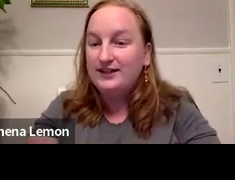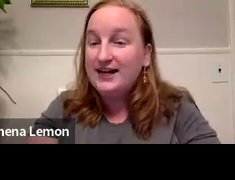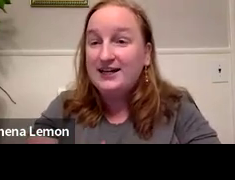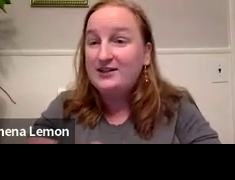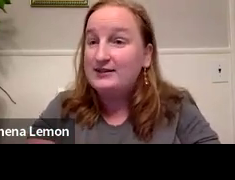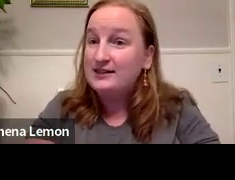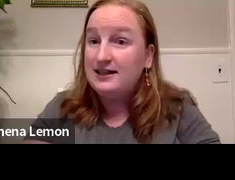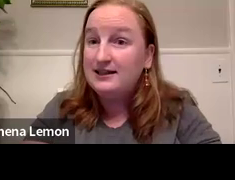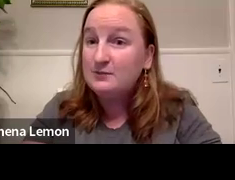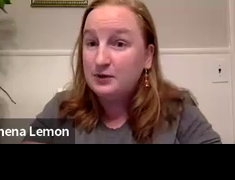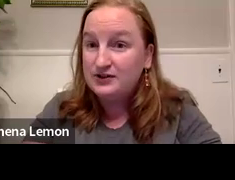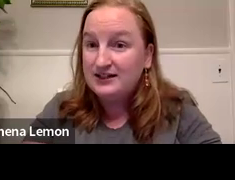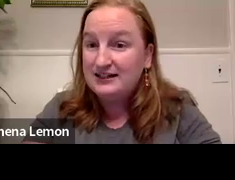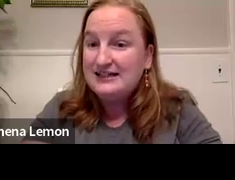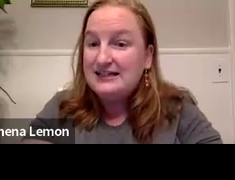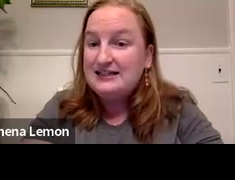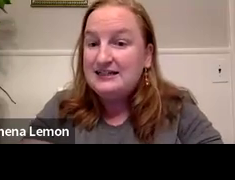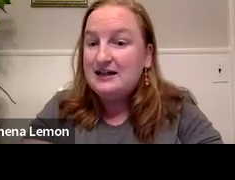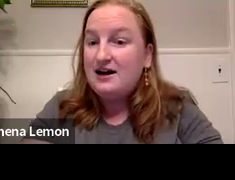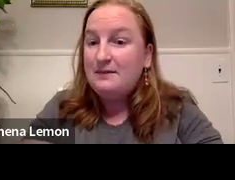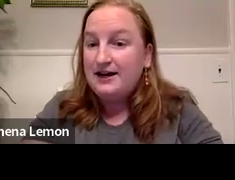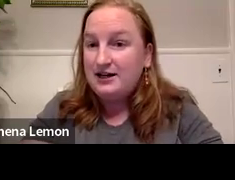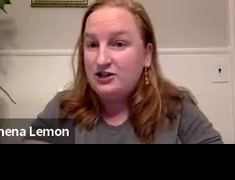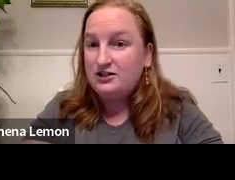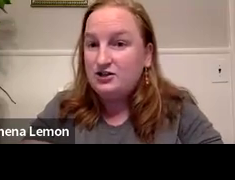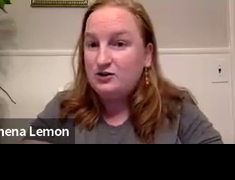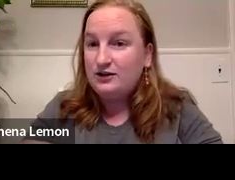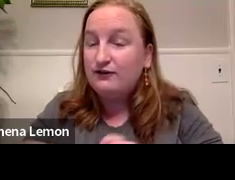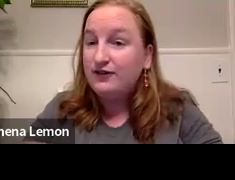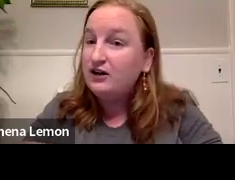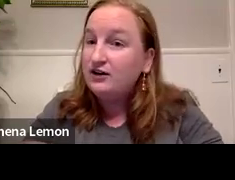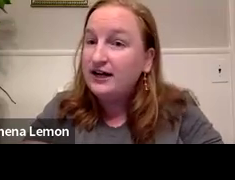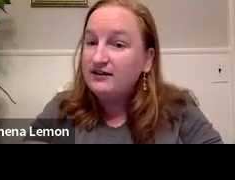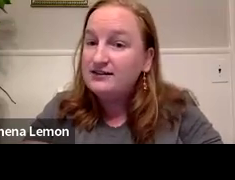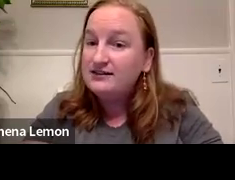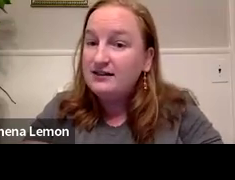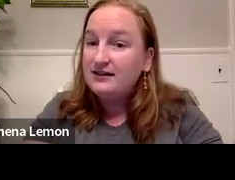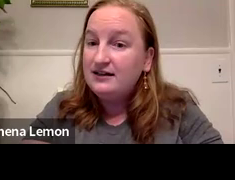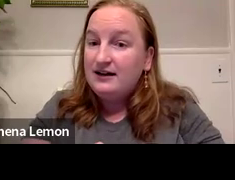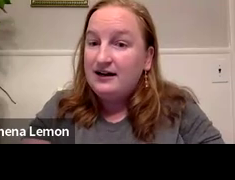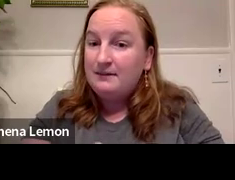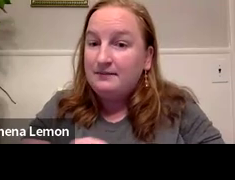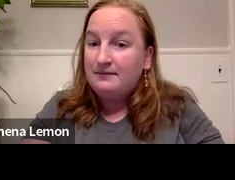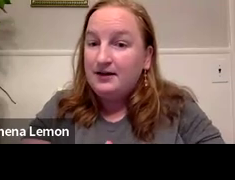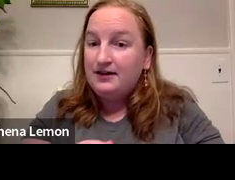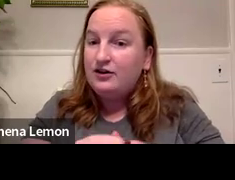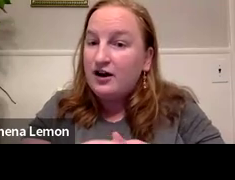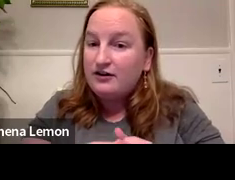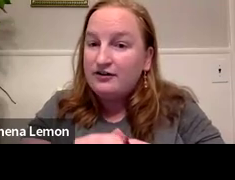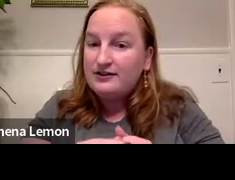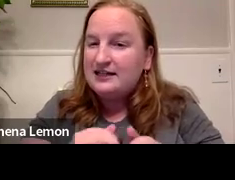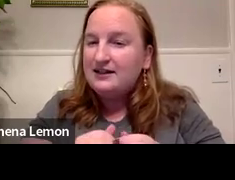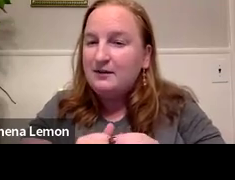under UV light, and you can see that this person did not pay attention to their fingernails,